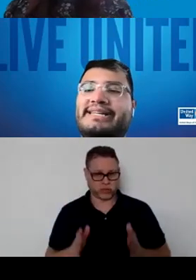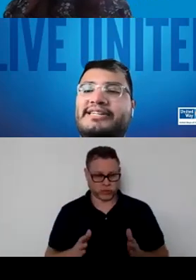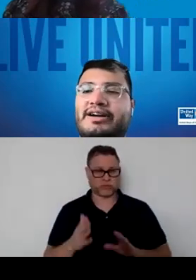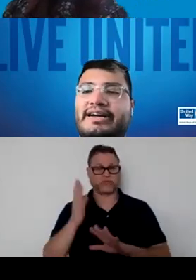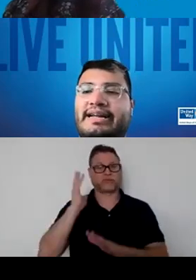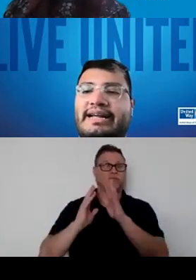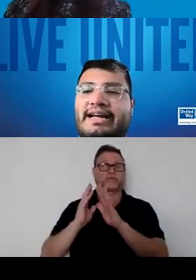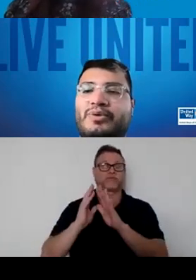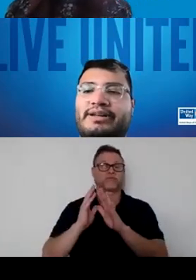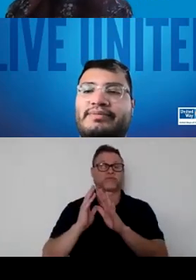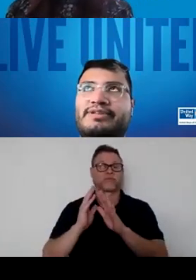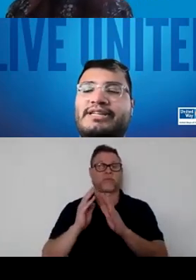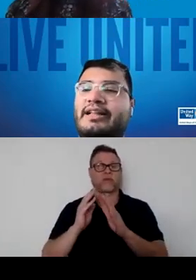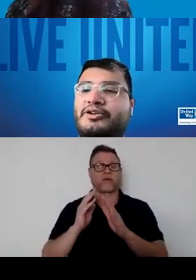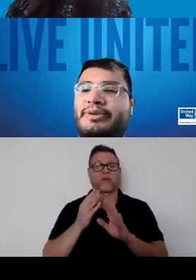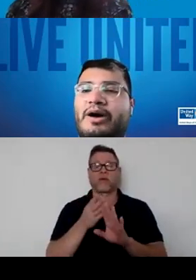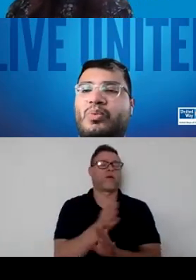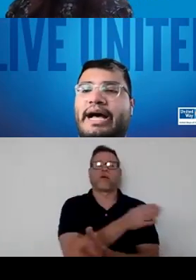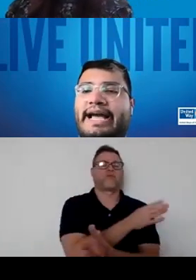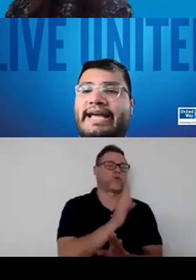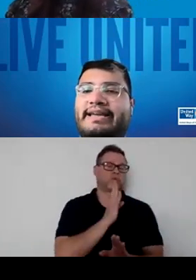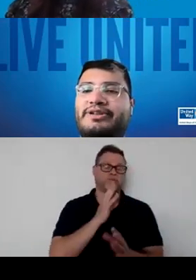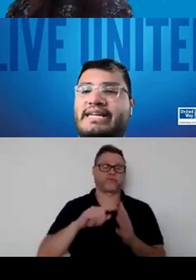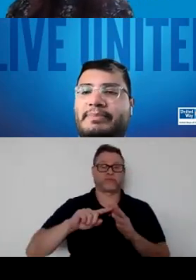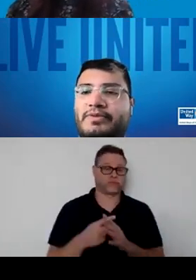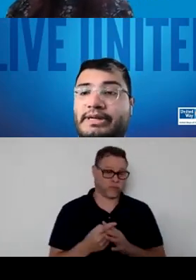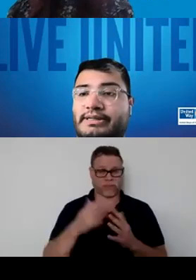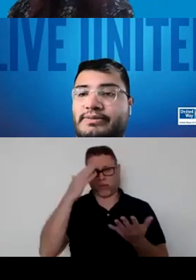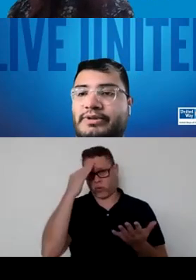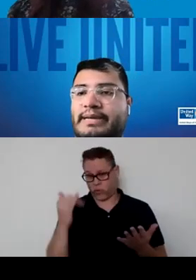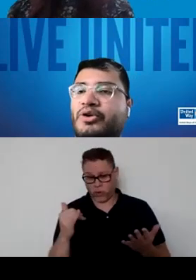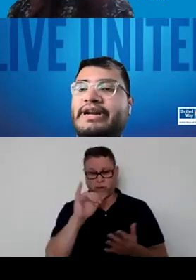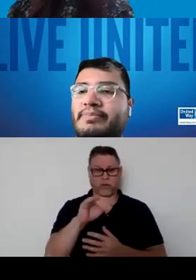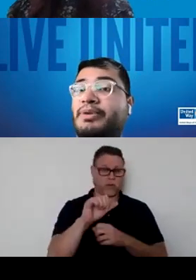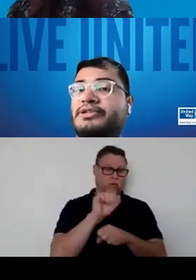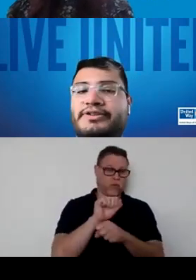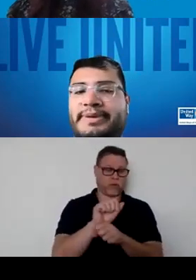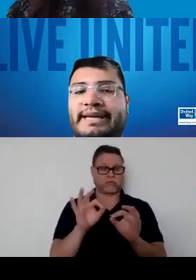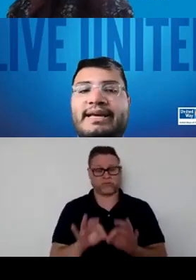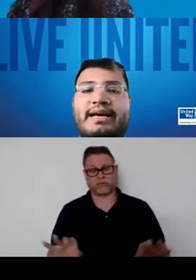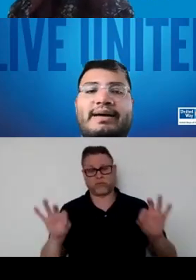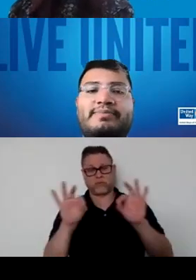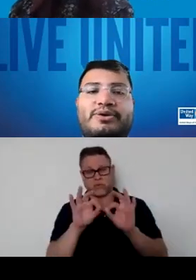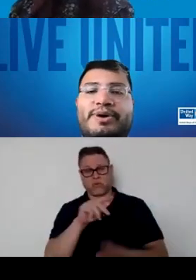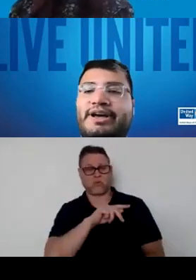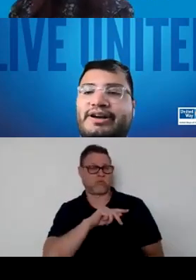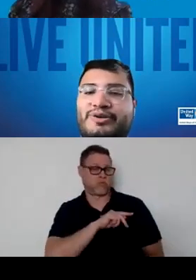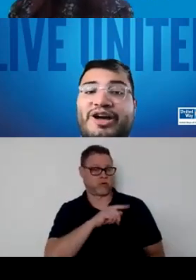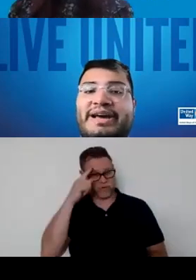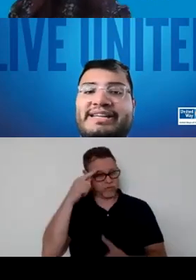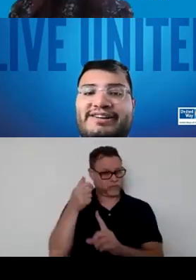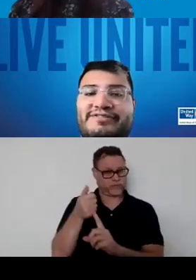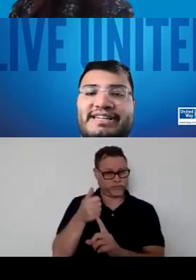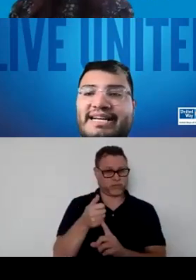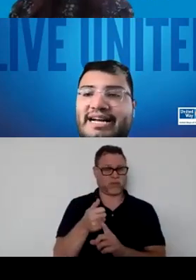Before we get started, I kind of want to talk a little bit about why, this type of work is really important and personal to me. So I want to